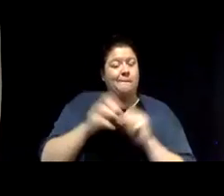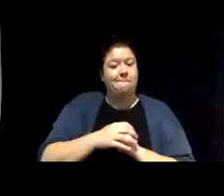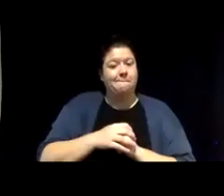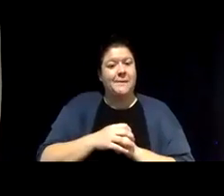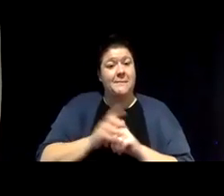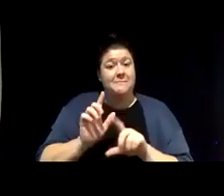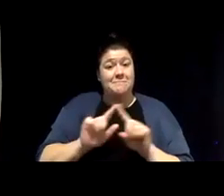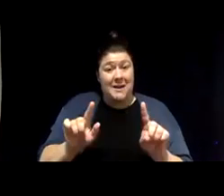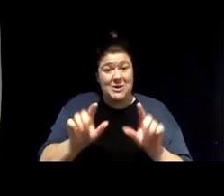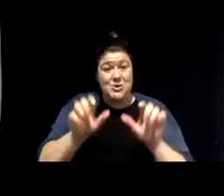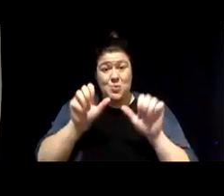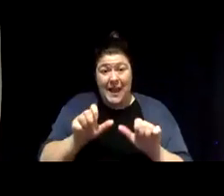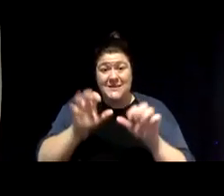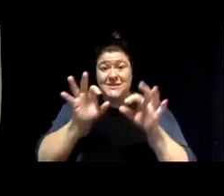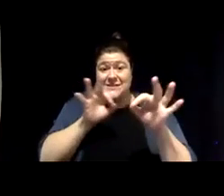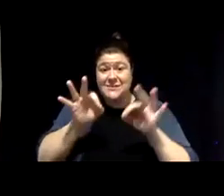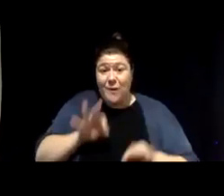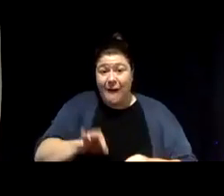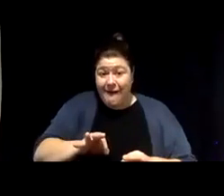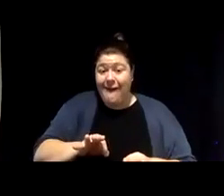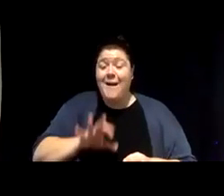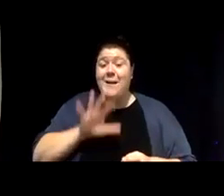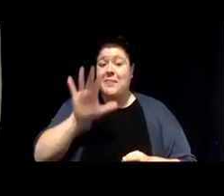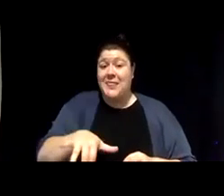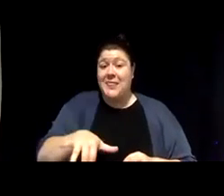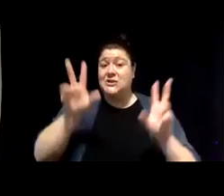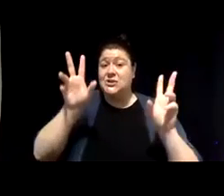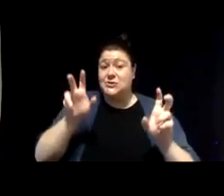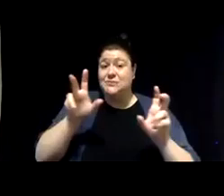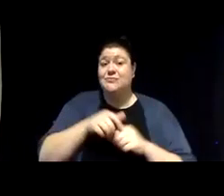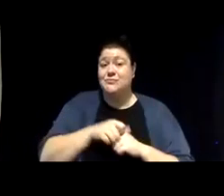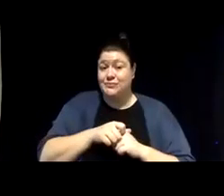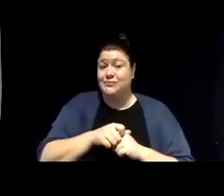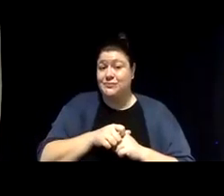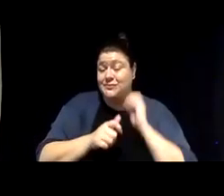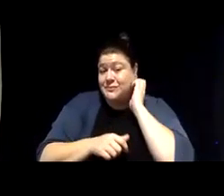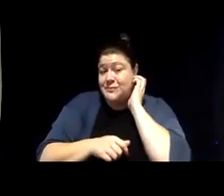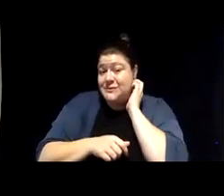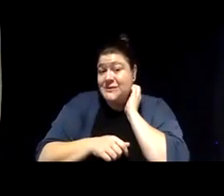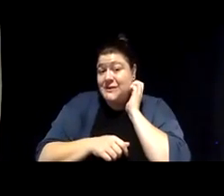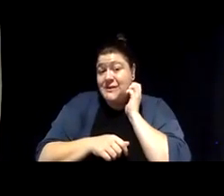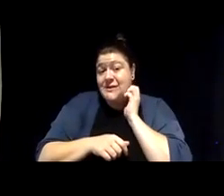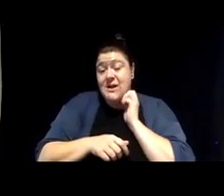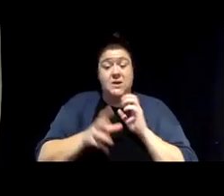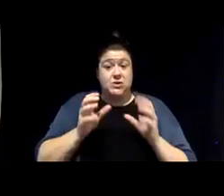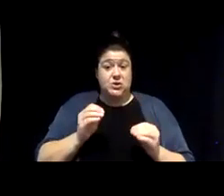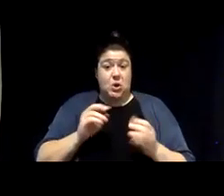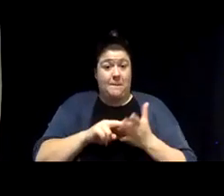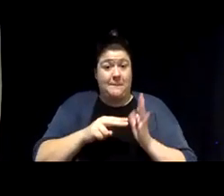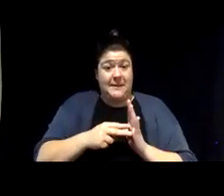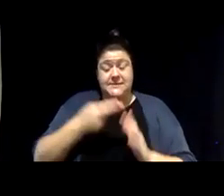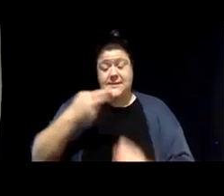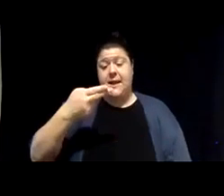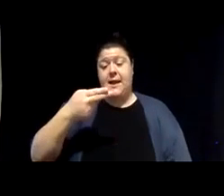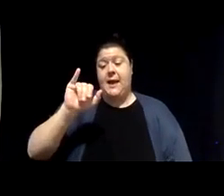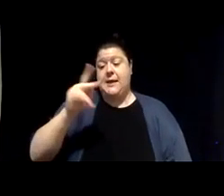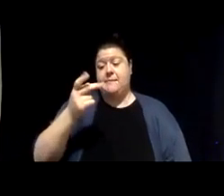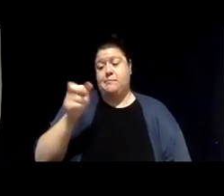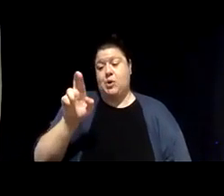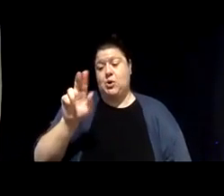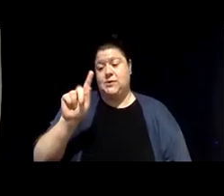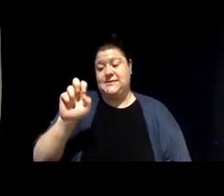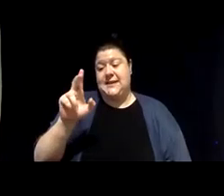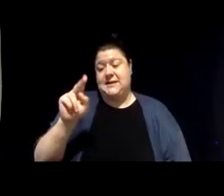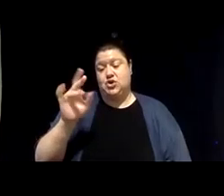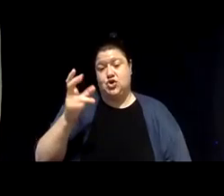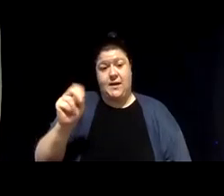you can define that term. Okay, so you can say hypertension, and then you can say